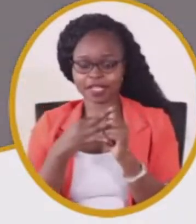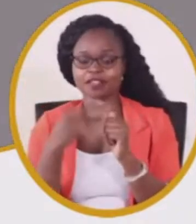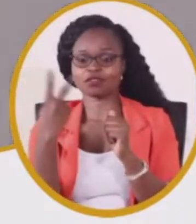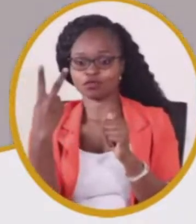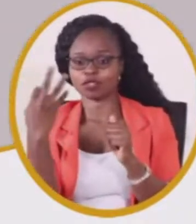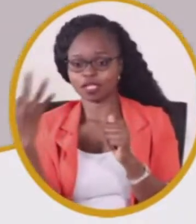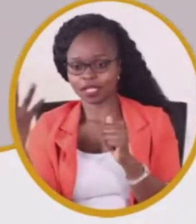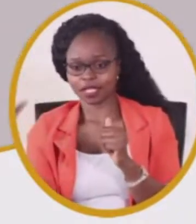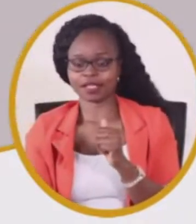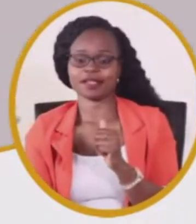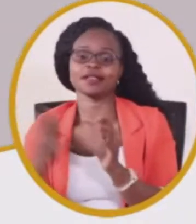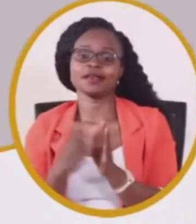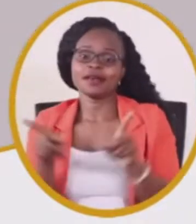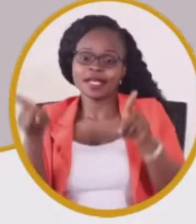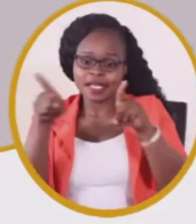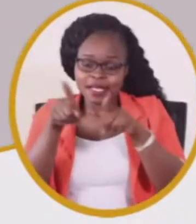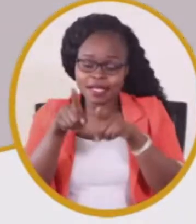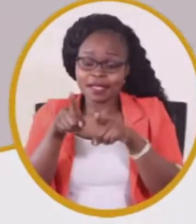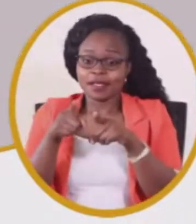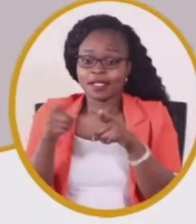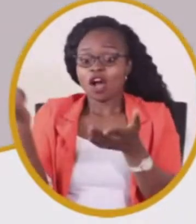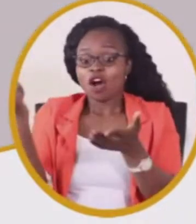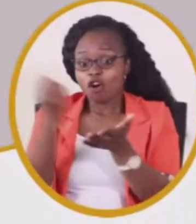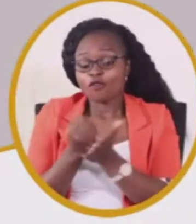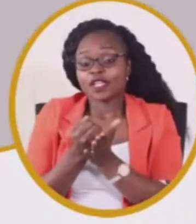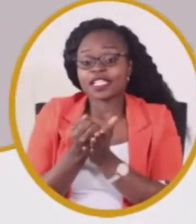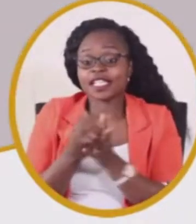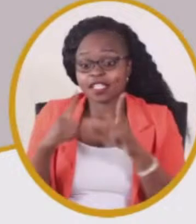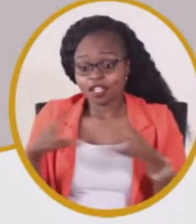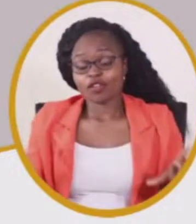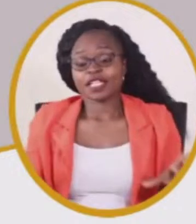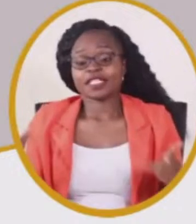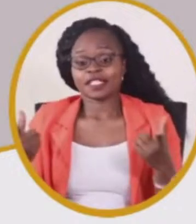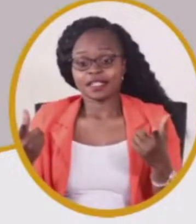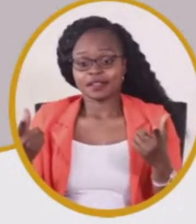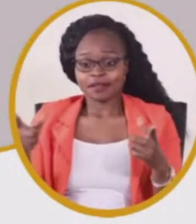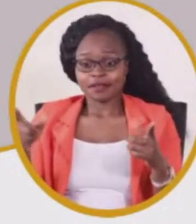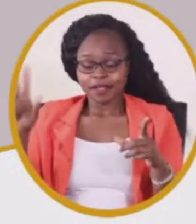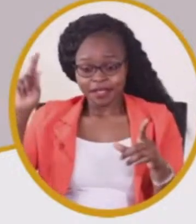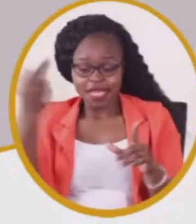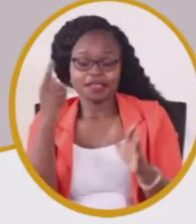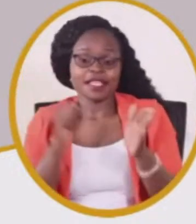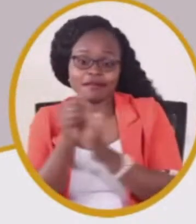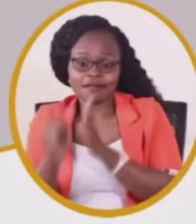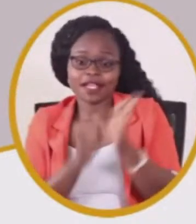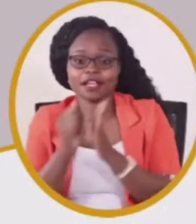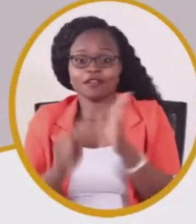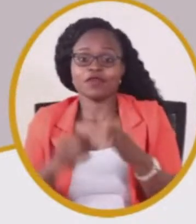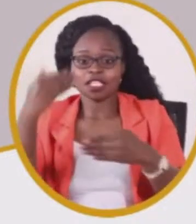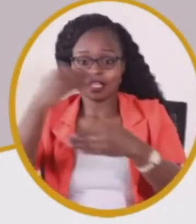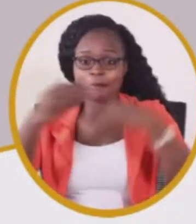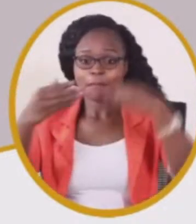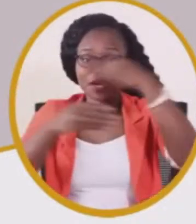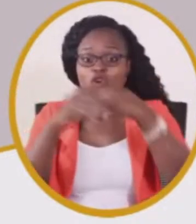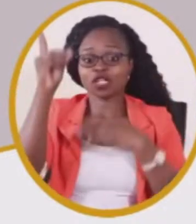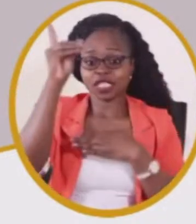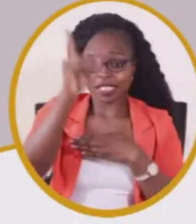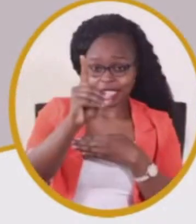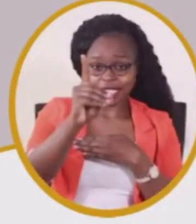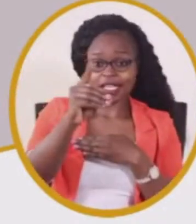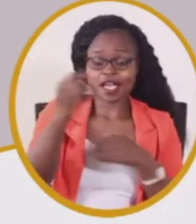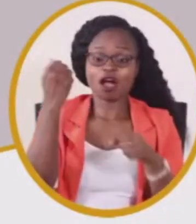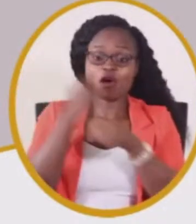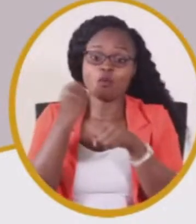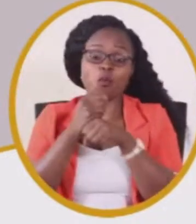233. The authority's offices are located at Kenya Railways Headquarters, Block D, ground floor, Workshop